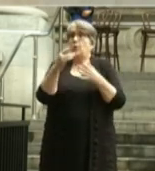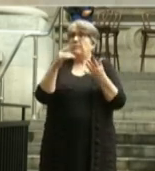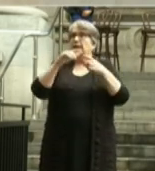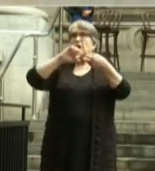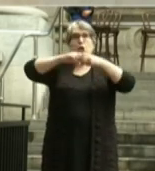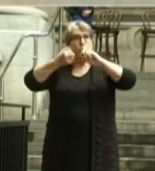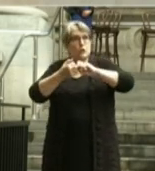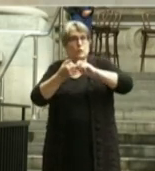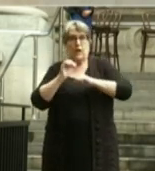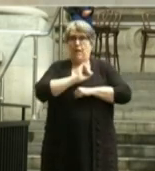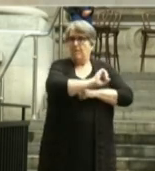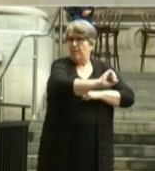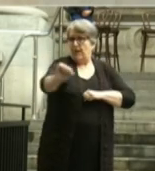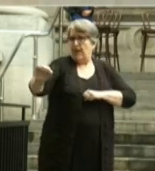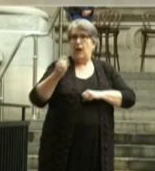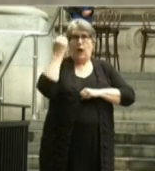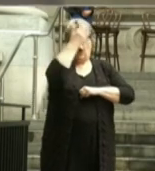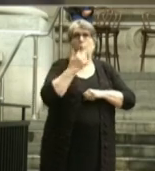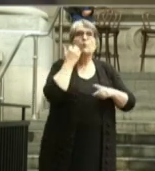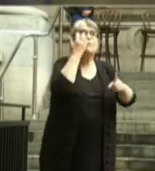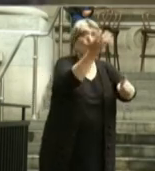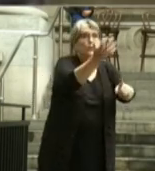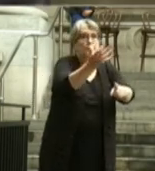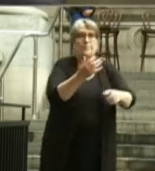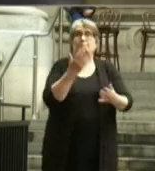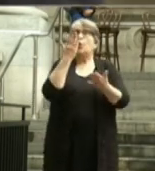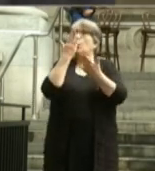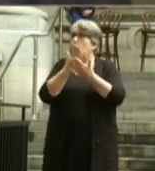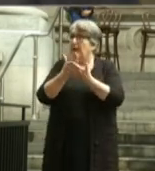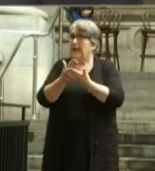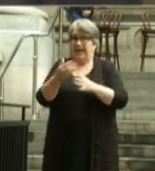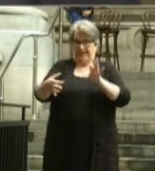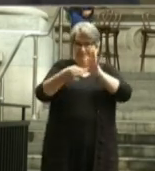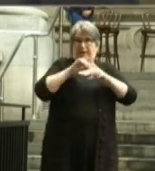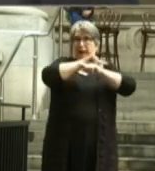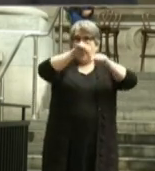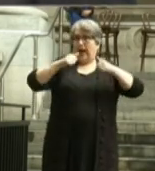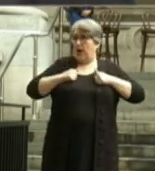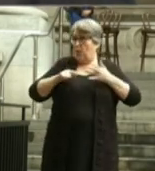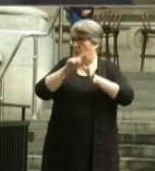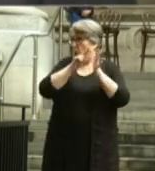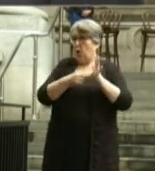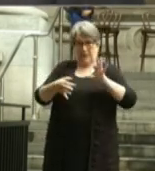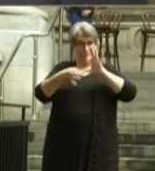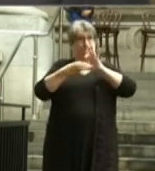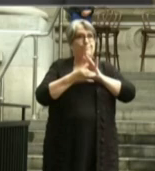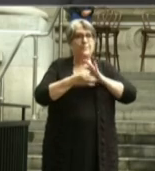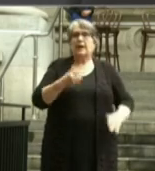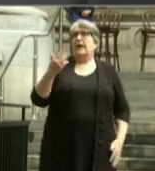that pertain to their future, which is indivisible from our own.